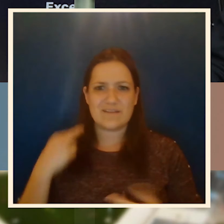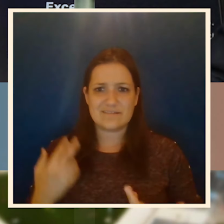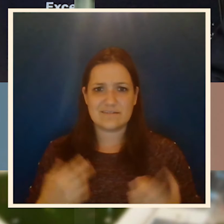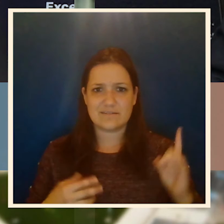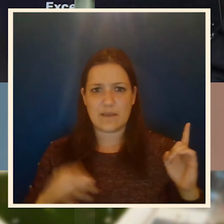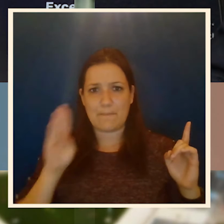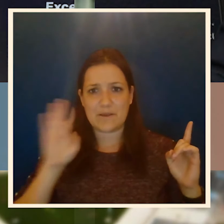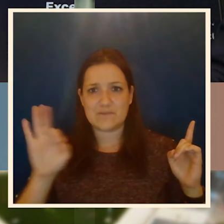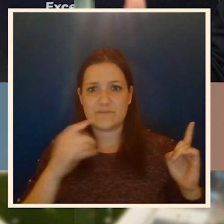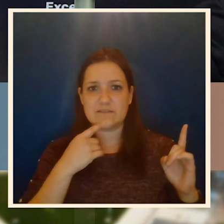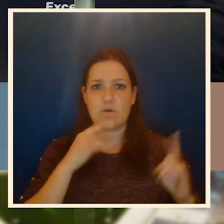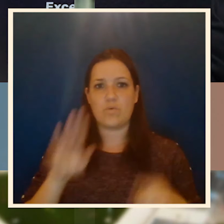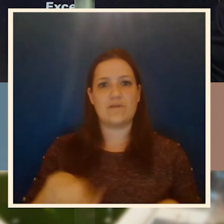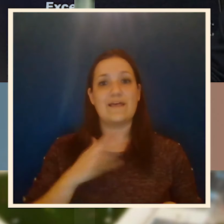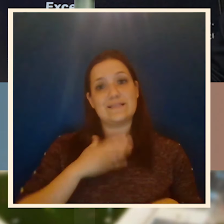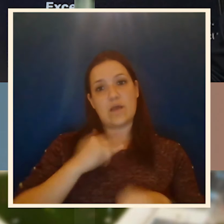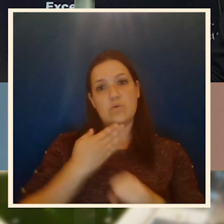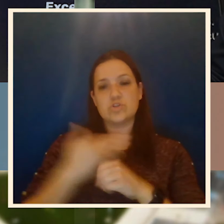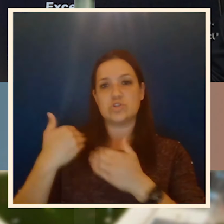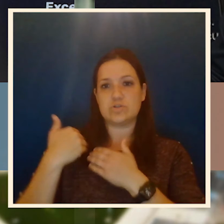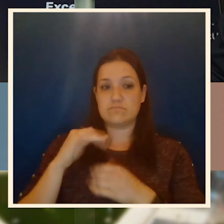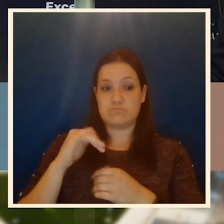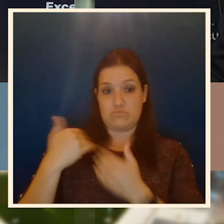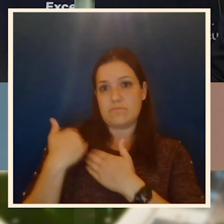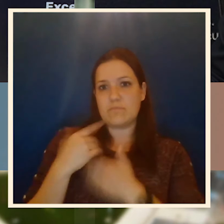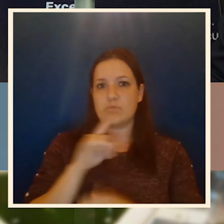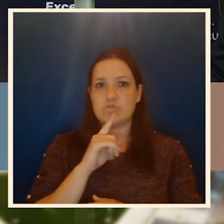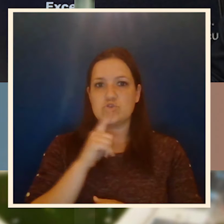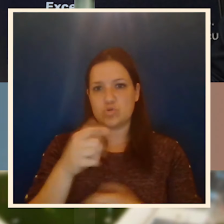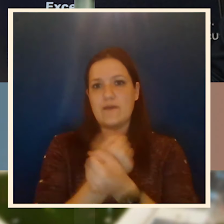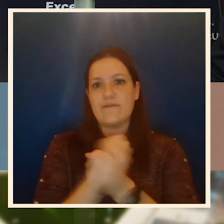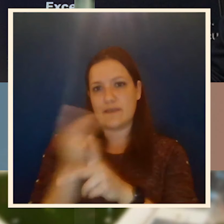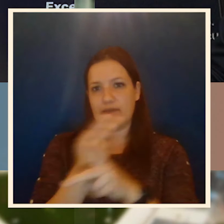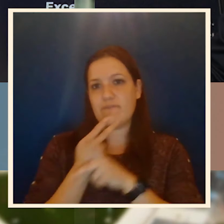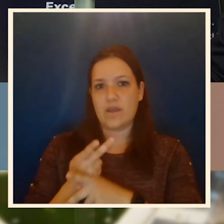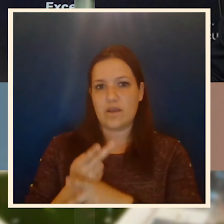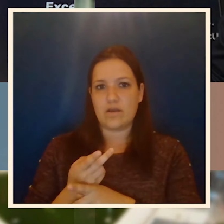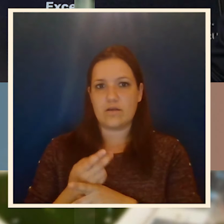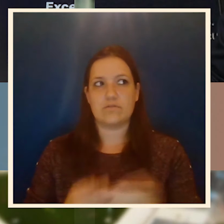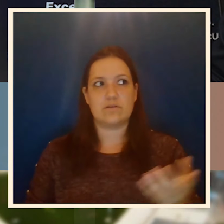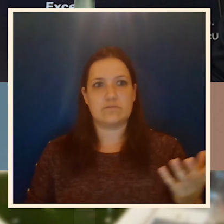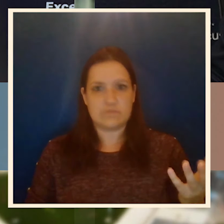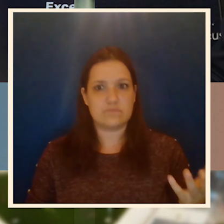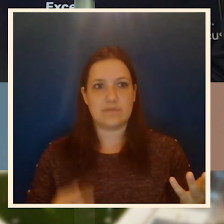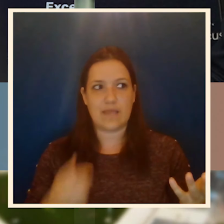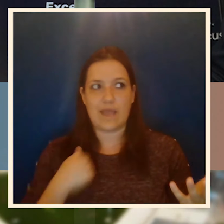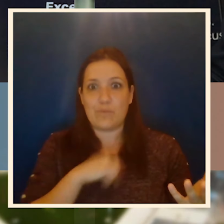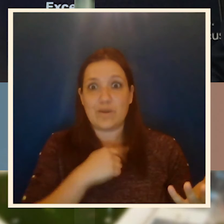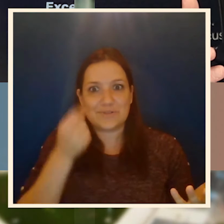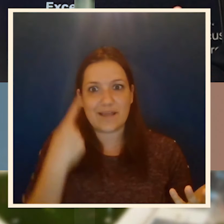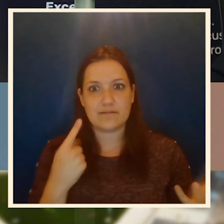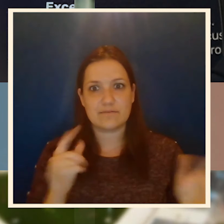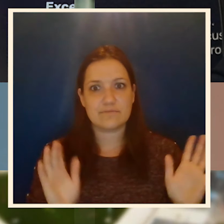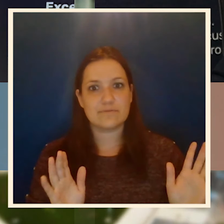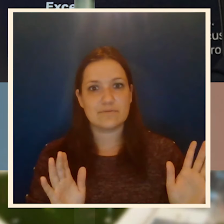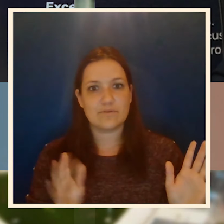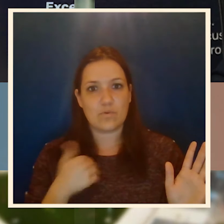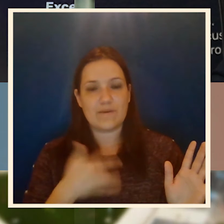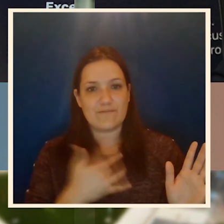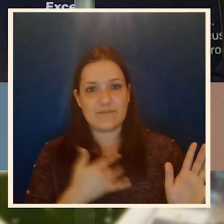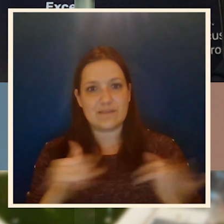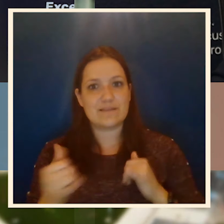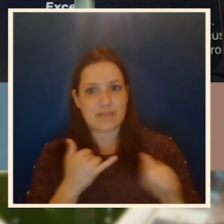Bakersfield telling us that, well, that's our job, is to make certain you provide safe care. And we like, well, yeah, we get that. We feel